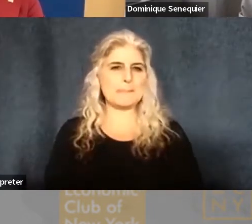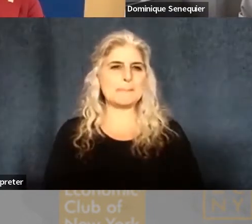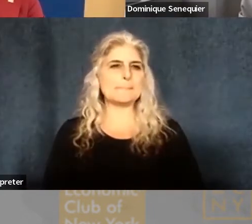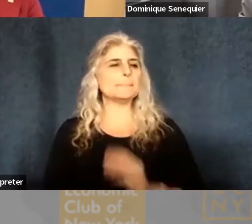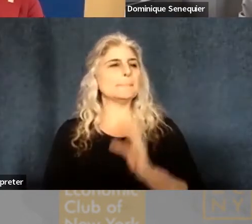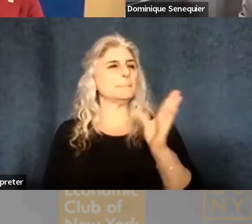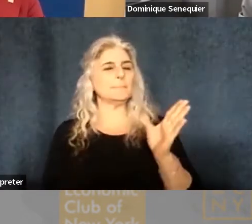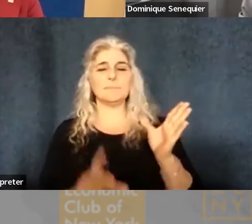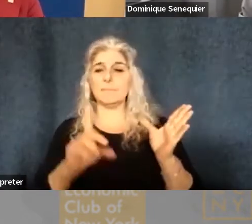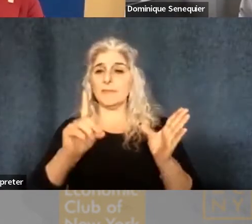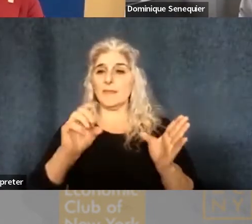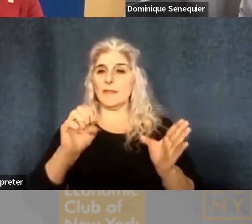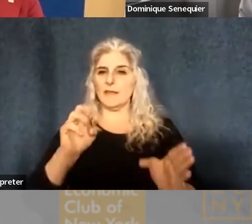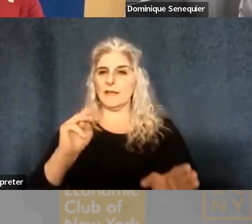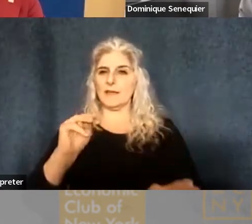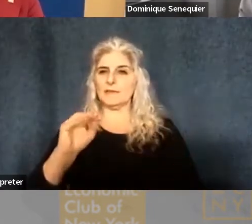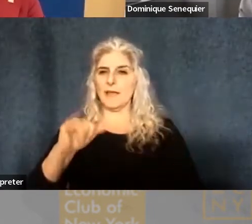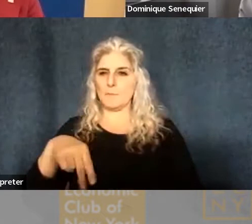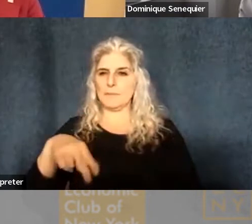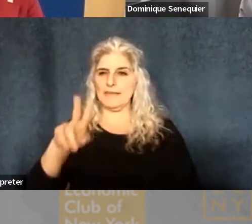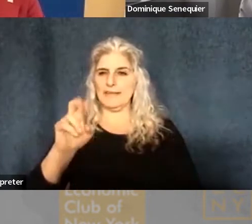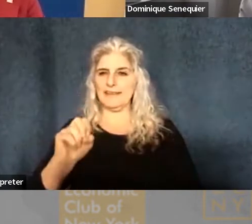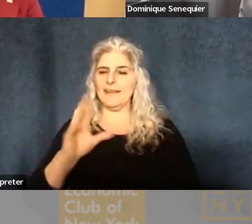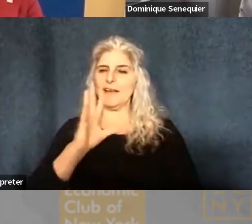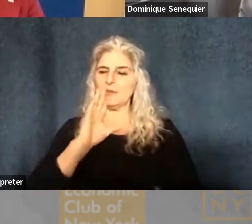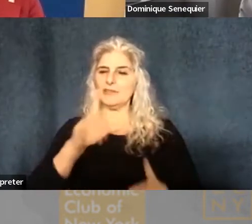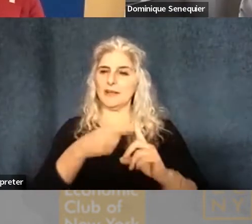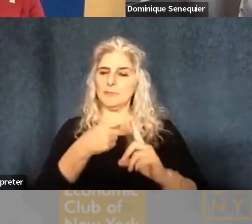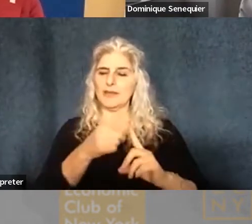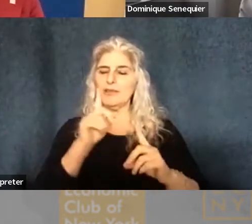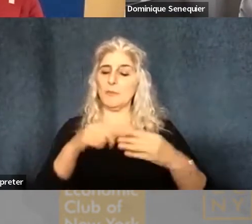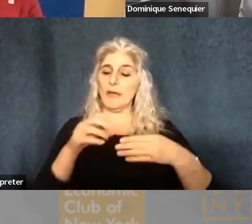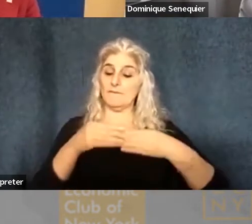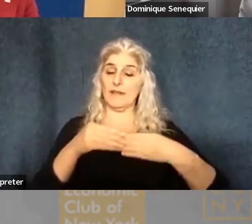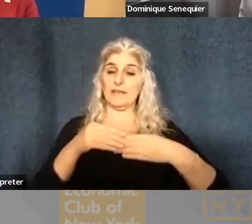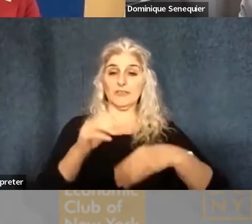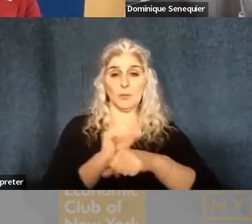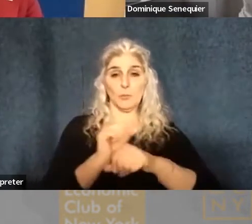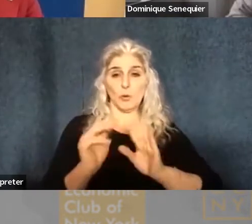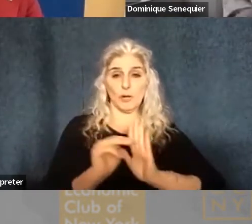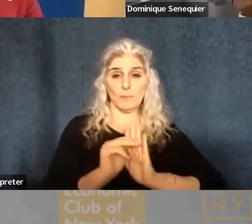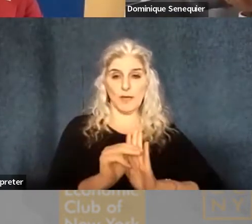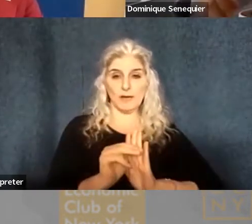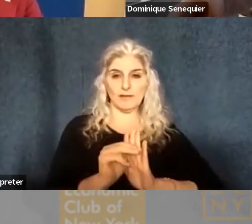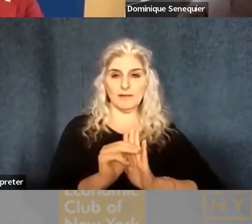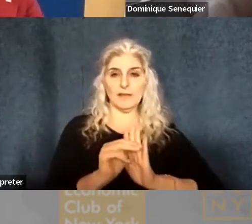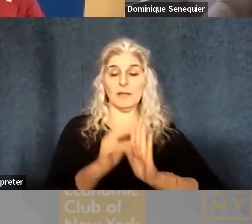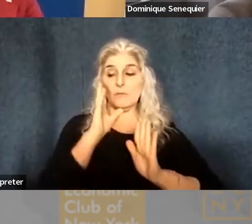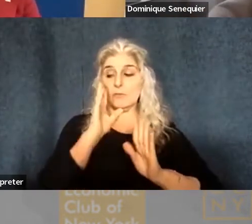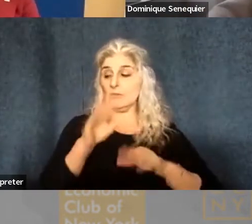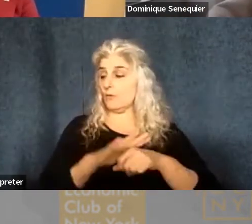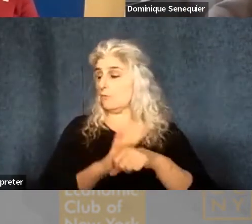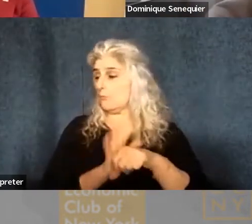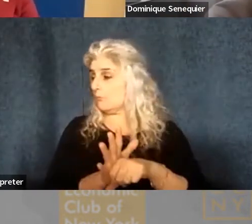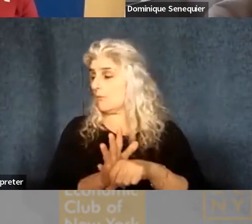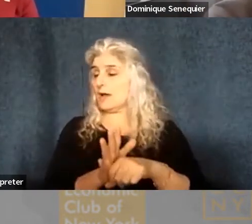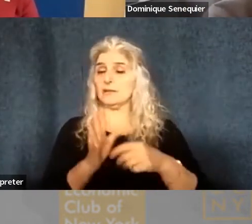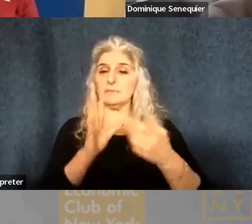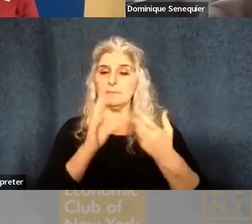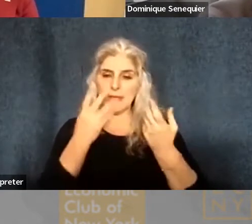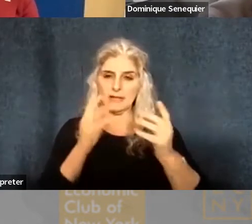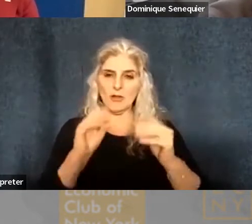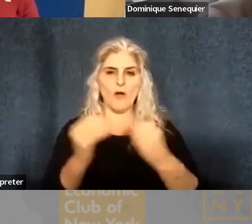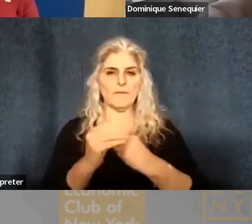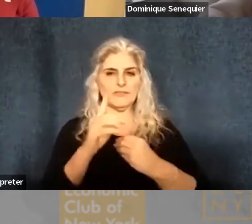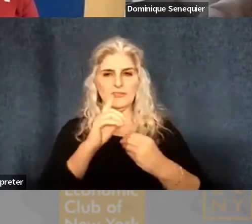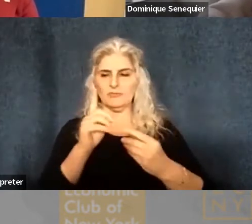want to go back to you to talk a little bit about flexible work models. So during the pandemic, we know many offices have shifted to remote work or adopted